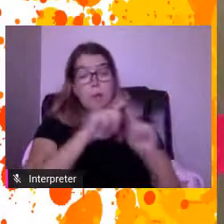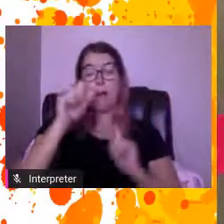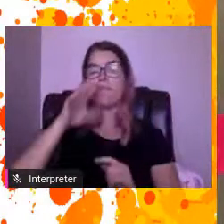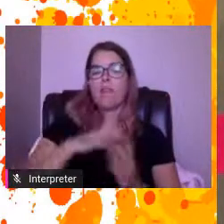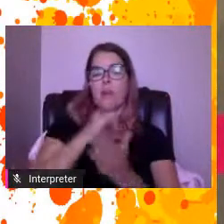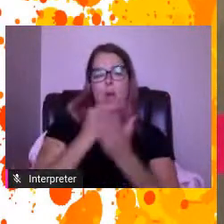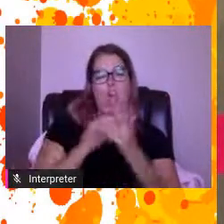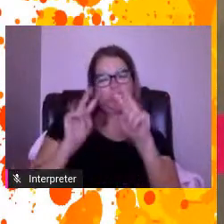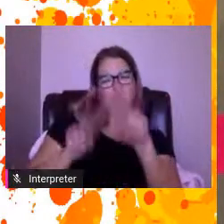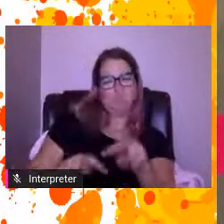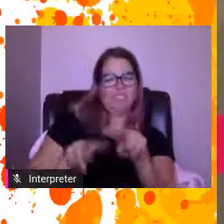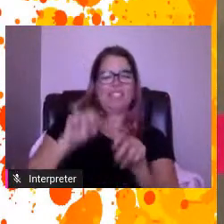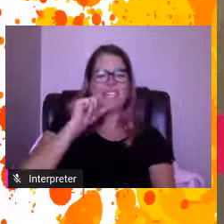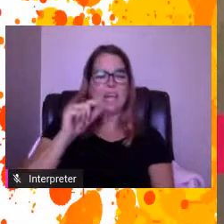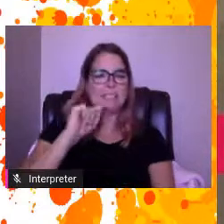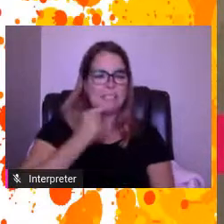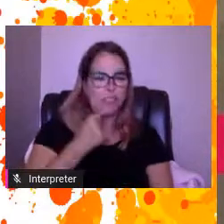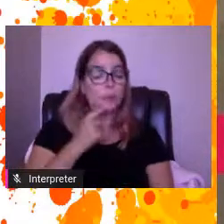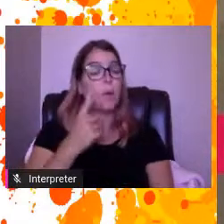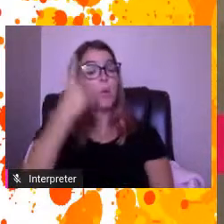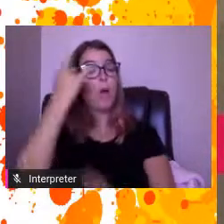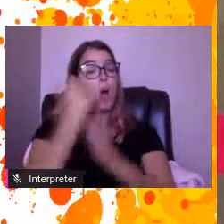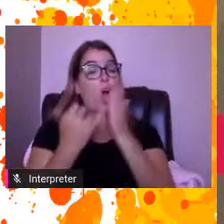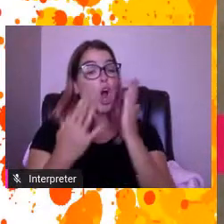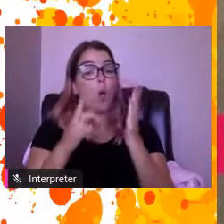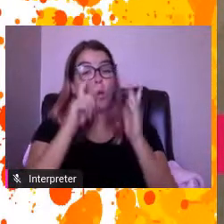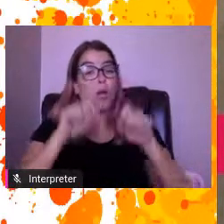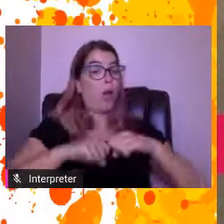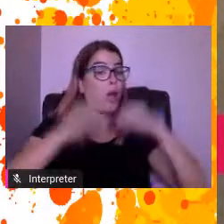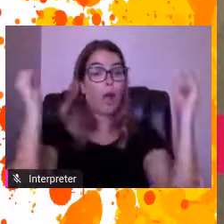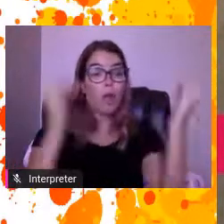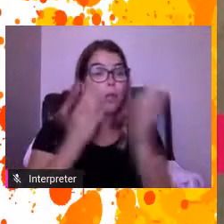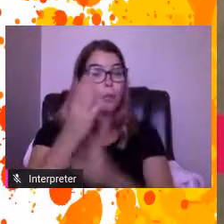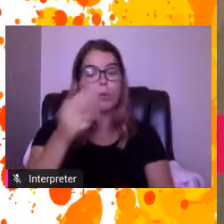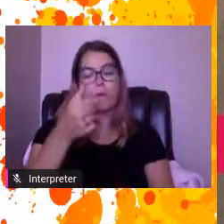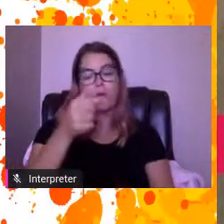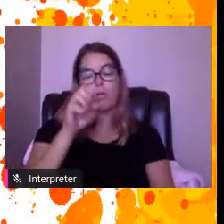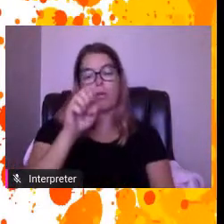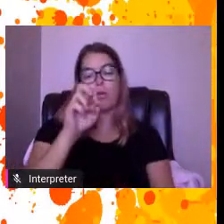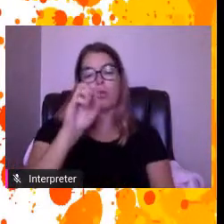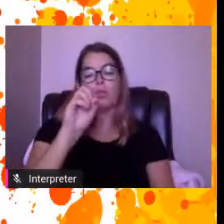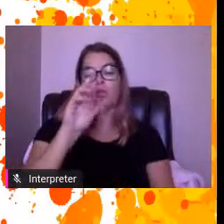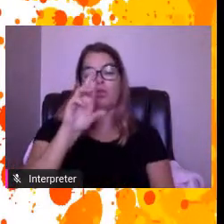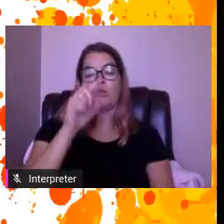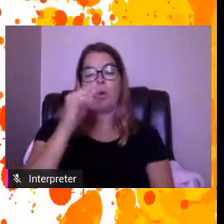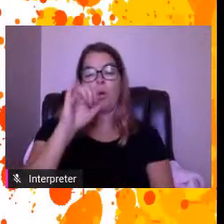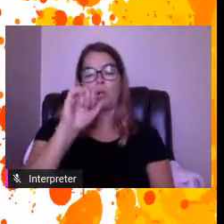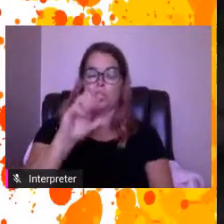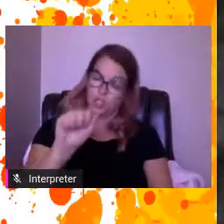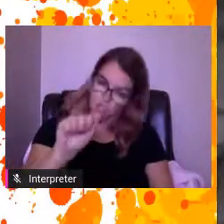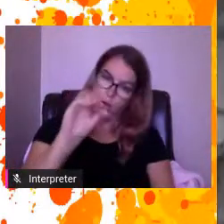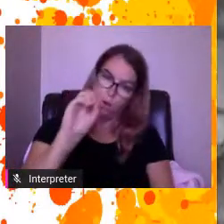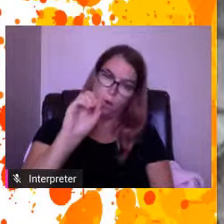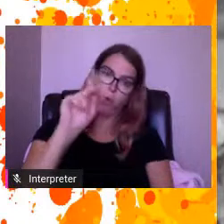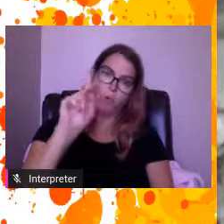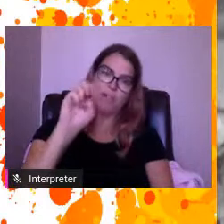serious. One artist who broke through these barriers was Georgia O'Keeffe. Let's take a look.